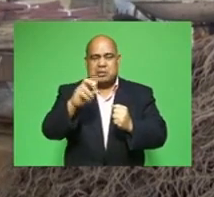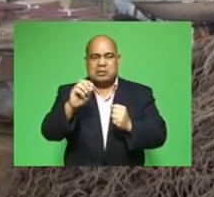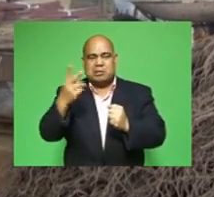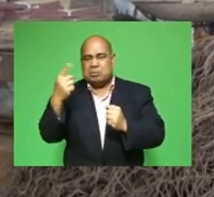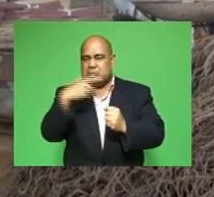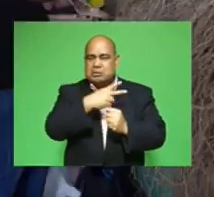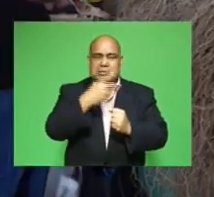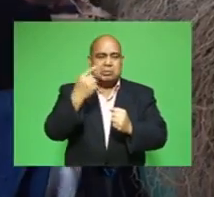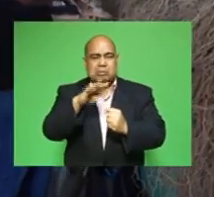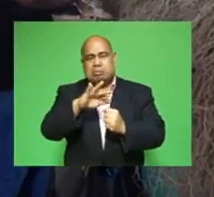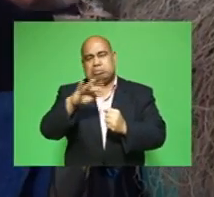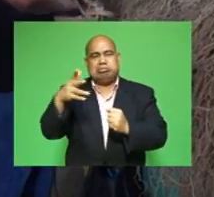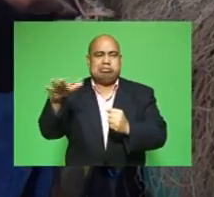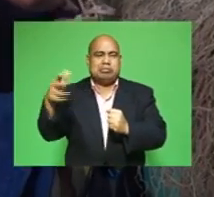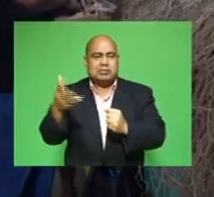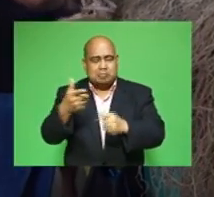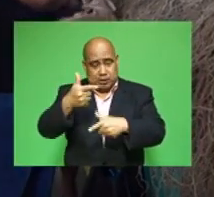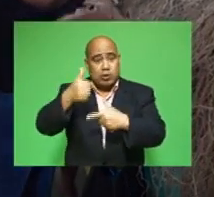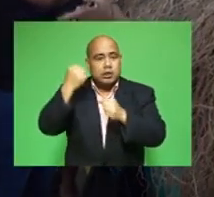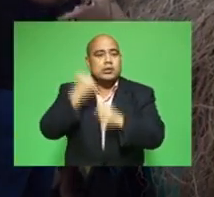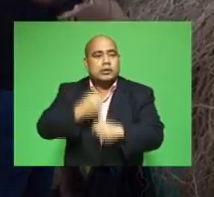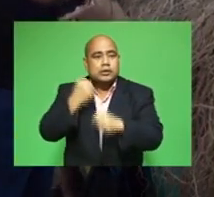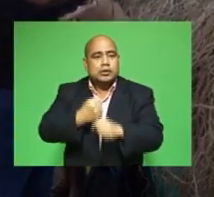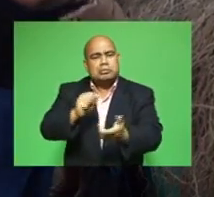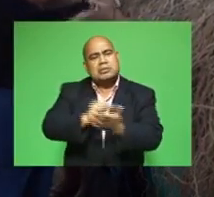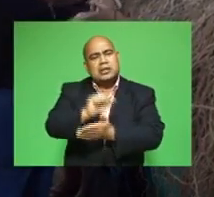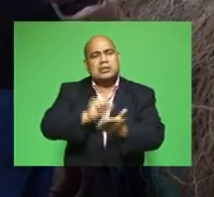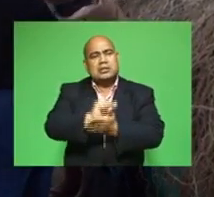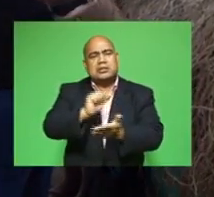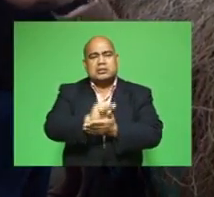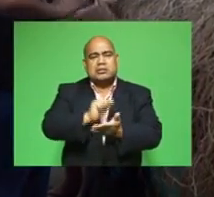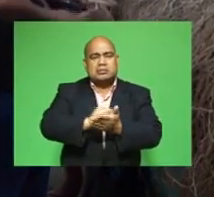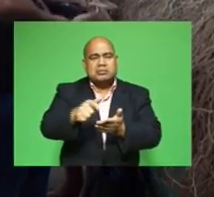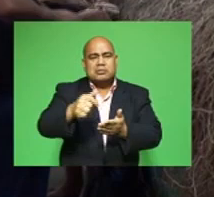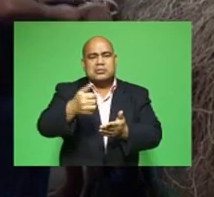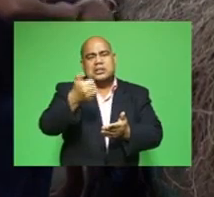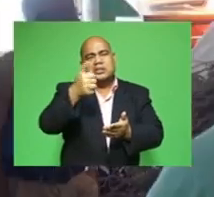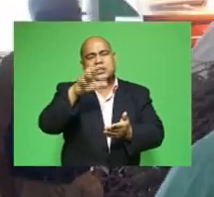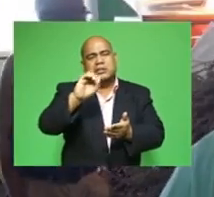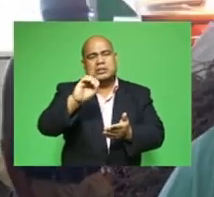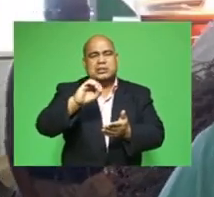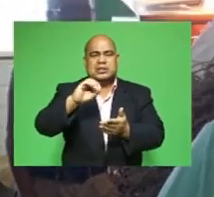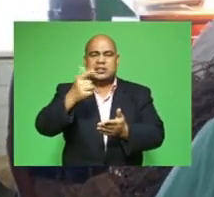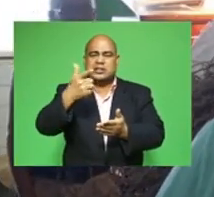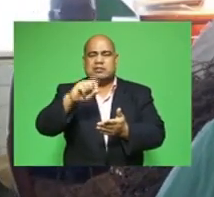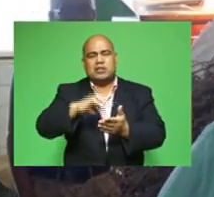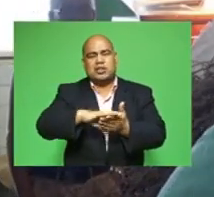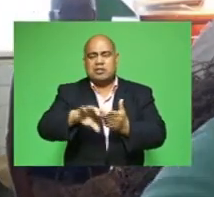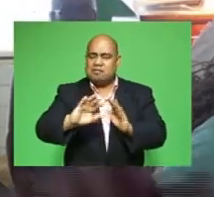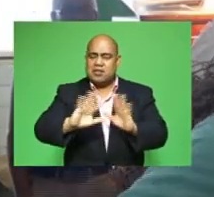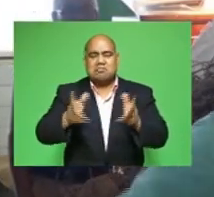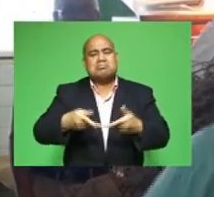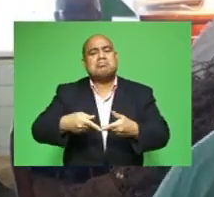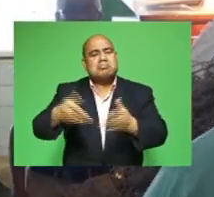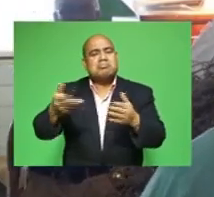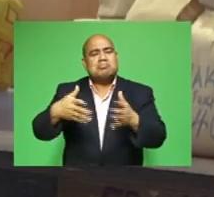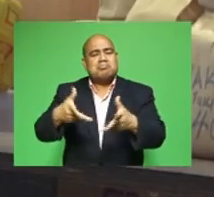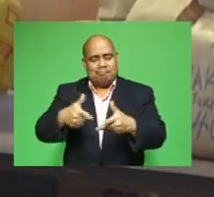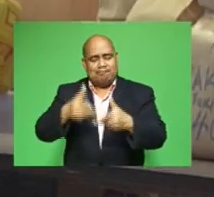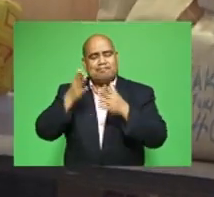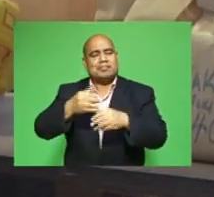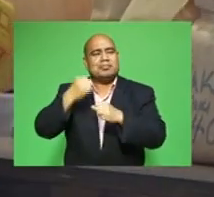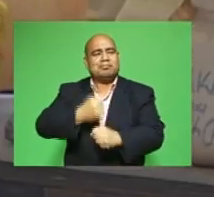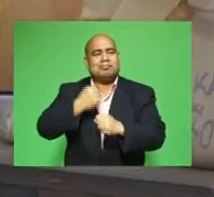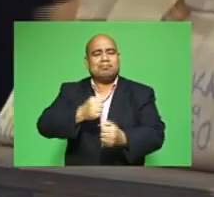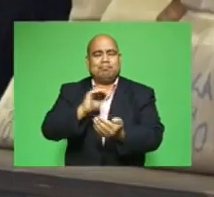down the price. We're selling $60, $70. Some of these markets they're selling $50. That's only the price is going down.